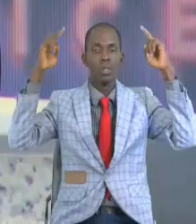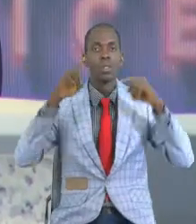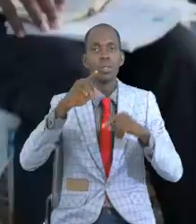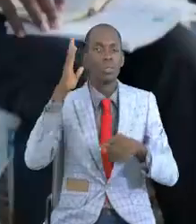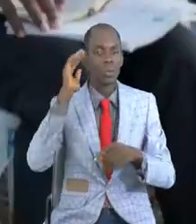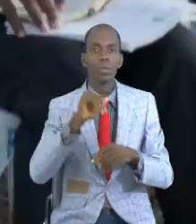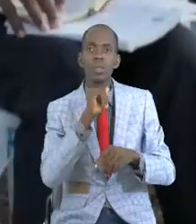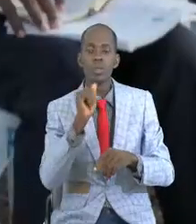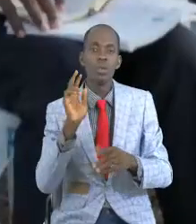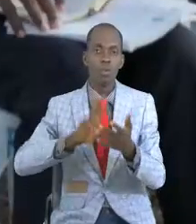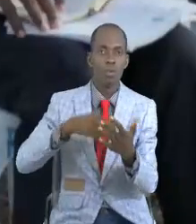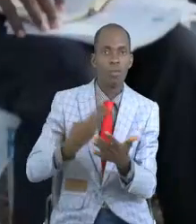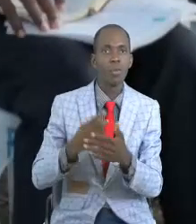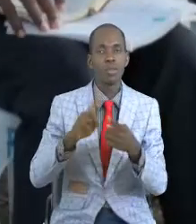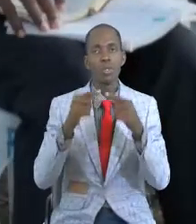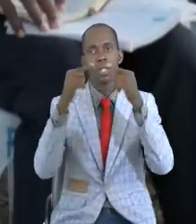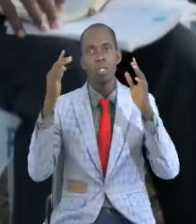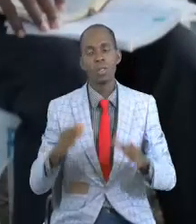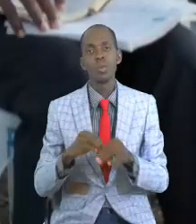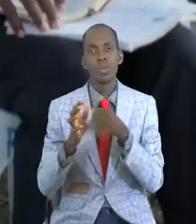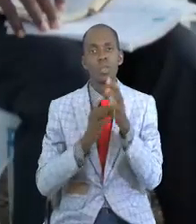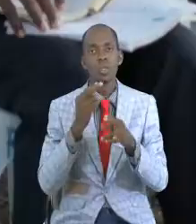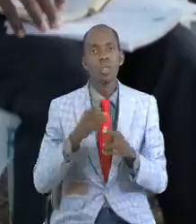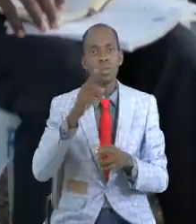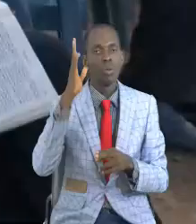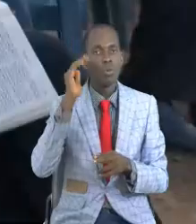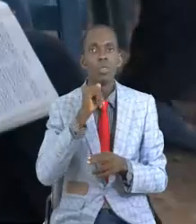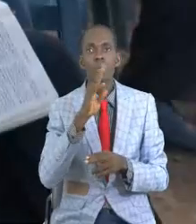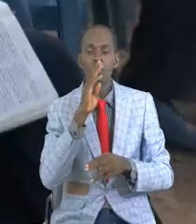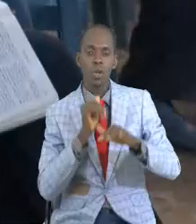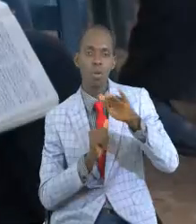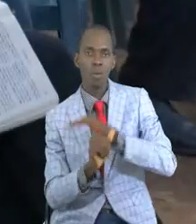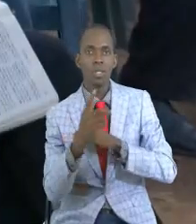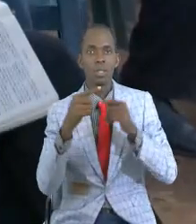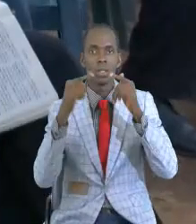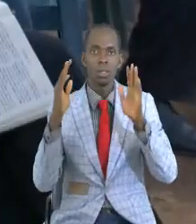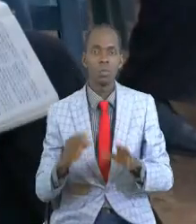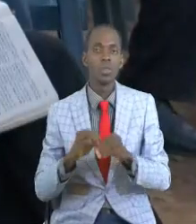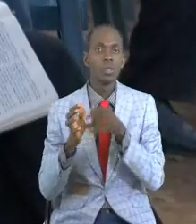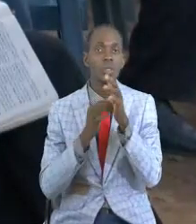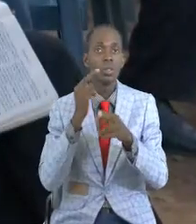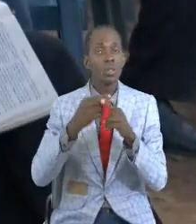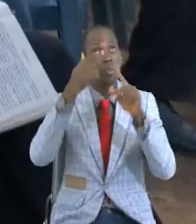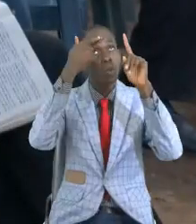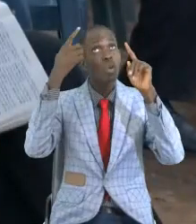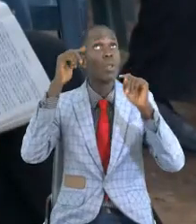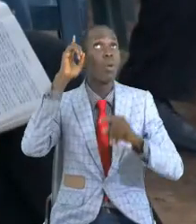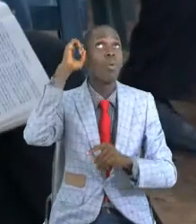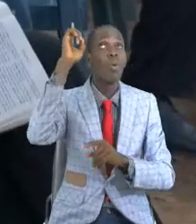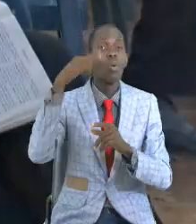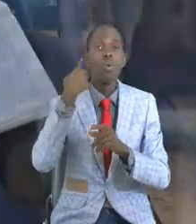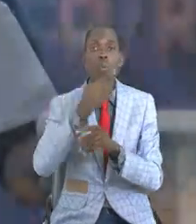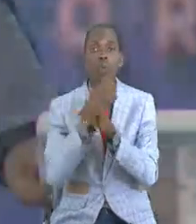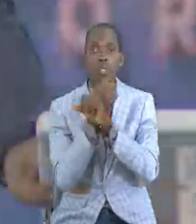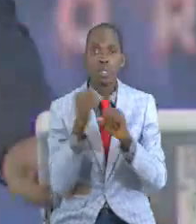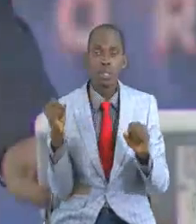the enemy. You'll not be subjected to the enemy, because the one who saves is the one